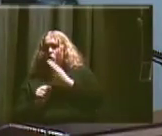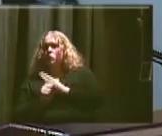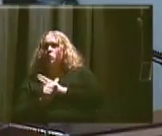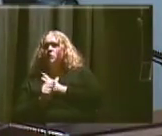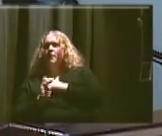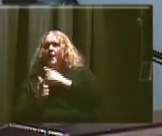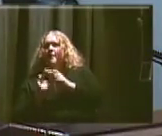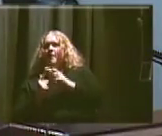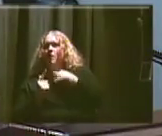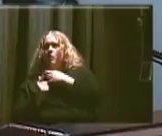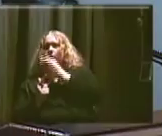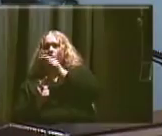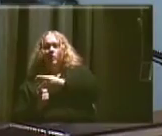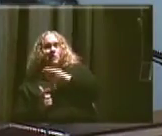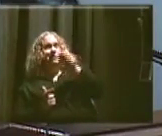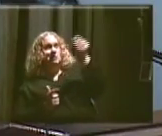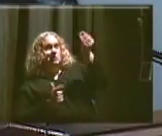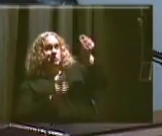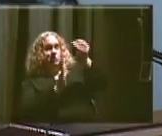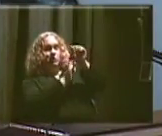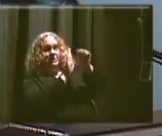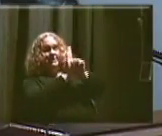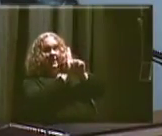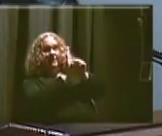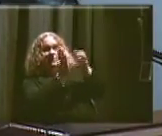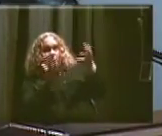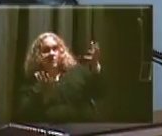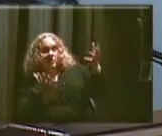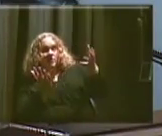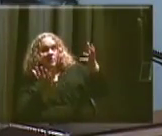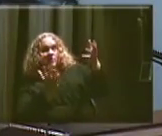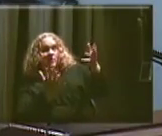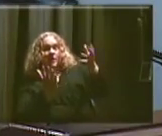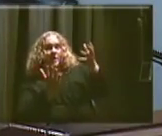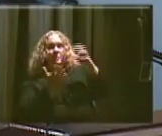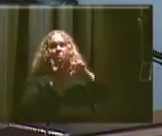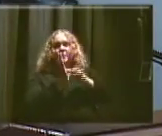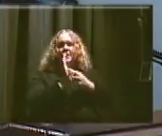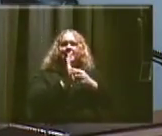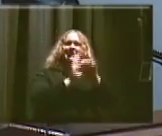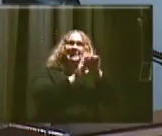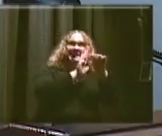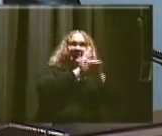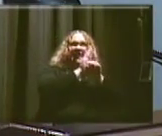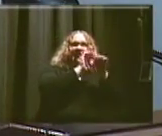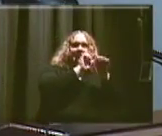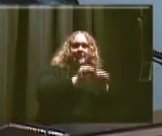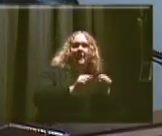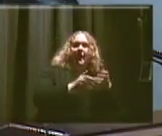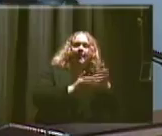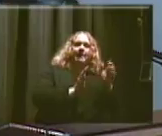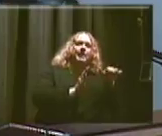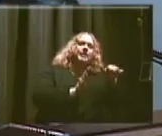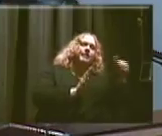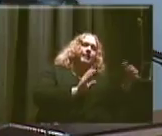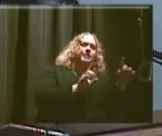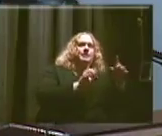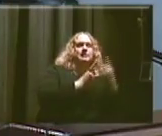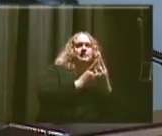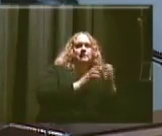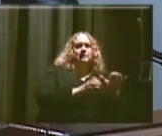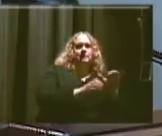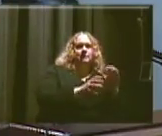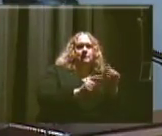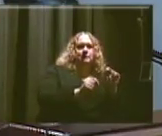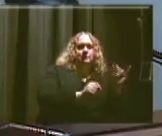so that other districts will have the opportunity to do what we are trying to